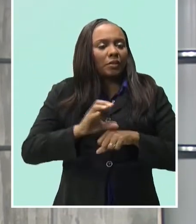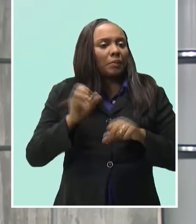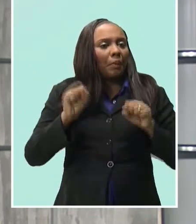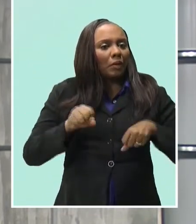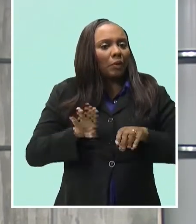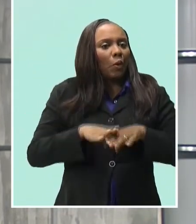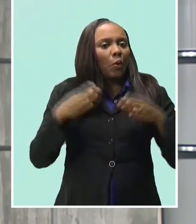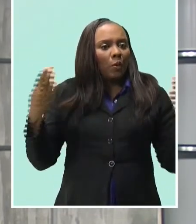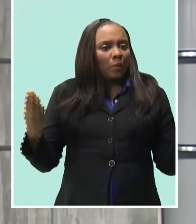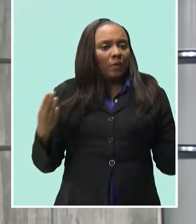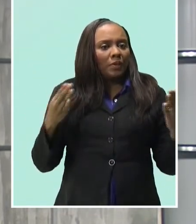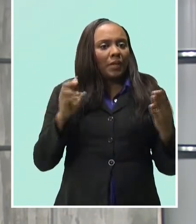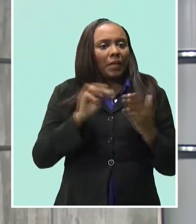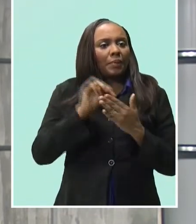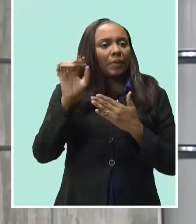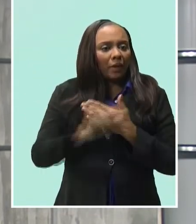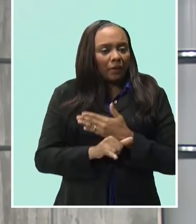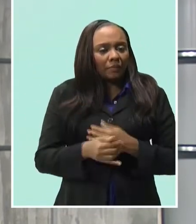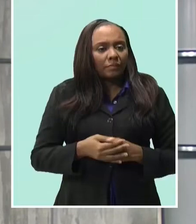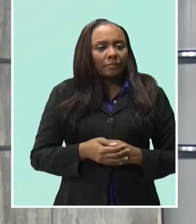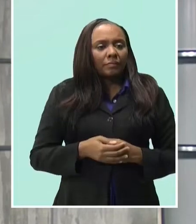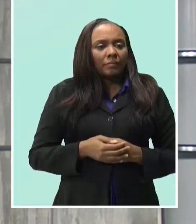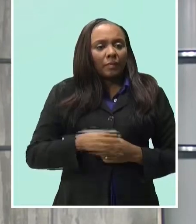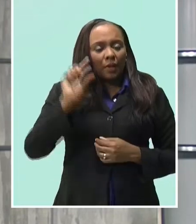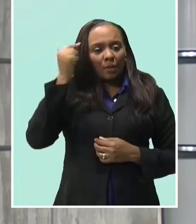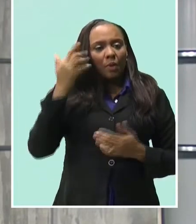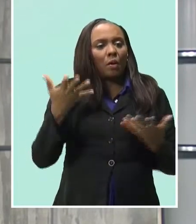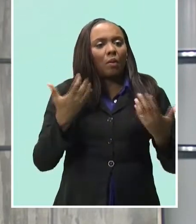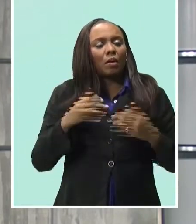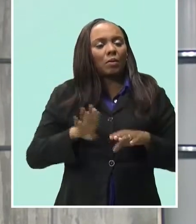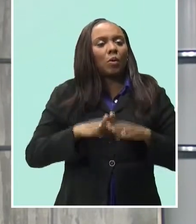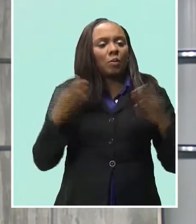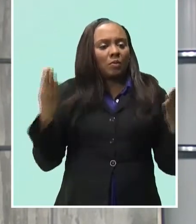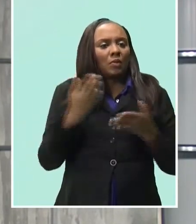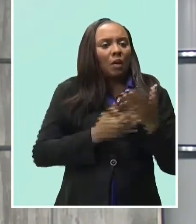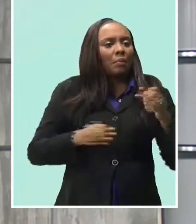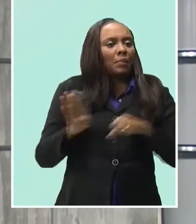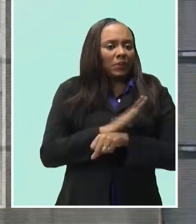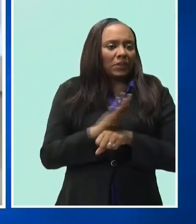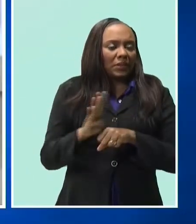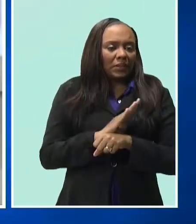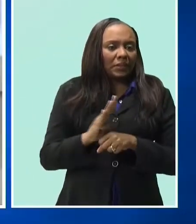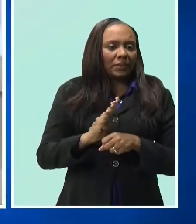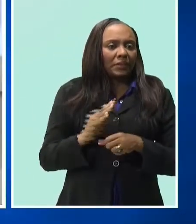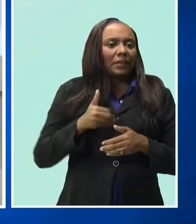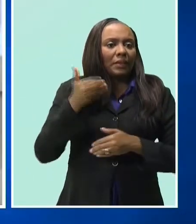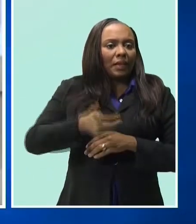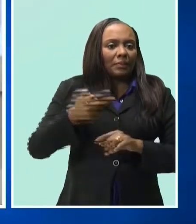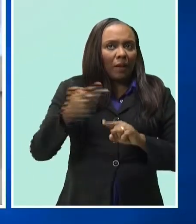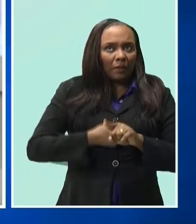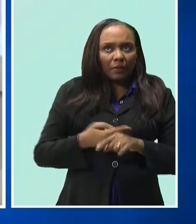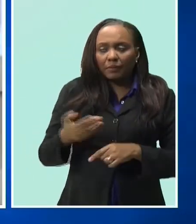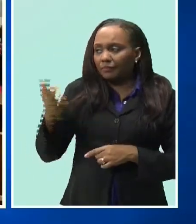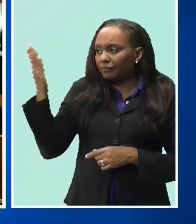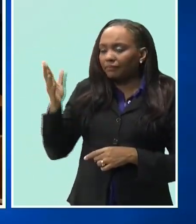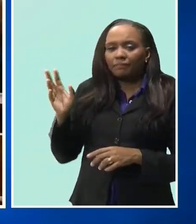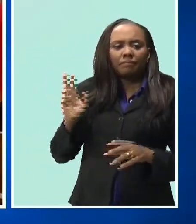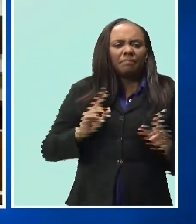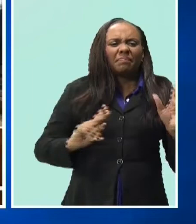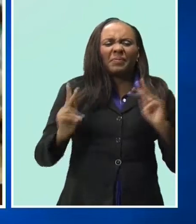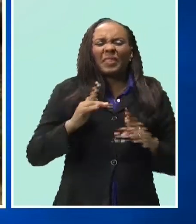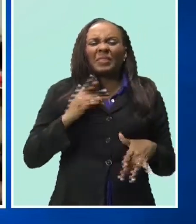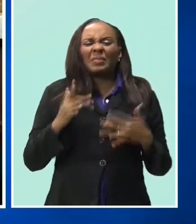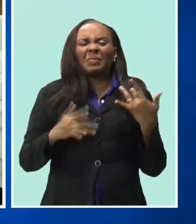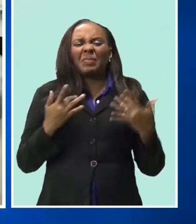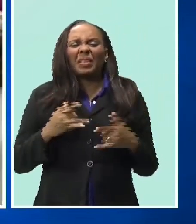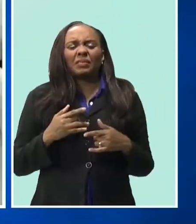intends to reopen a number of establishments in order to jumpstart the country's economy. Mixed emotions expressed by pastors on the